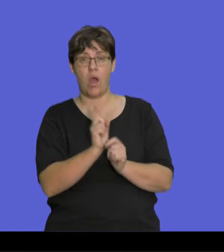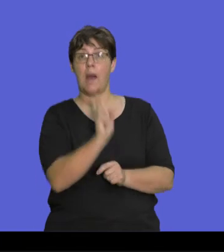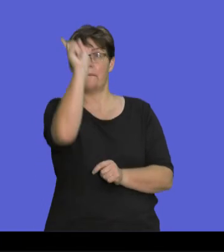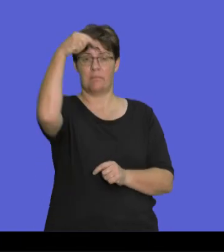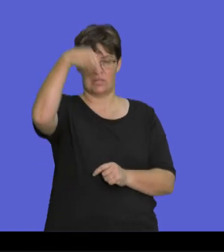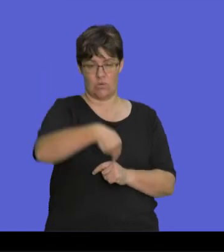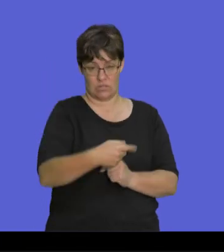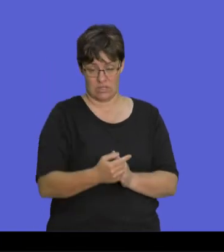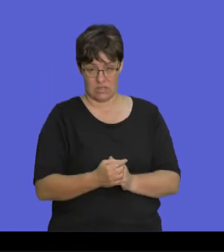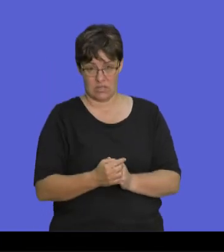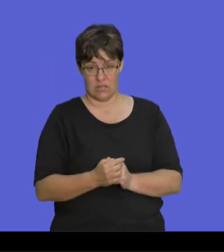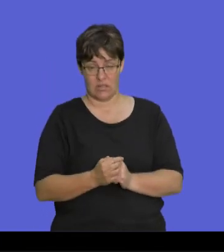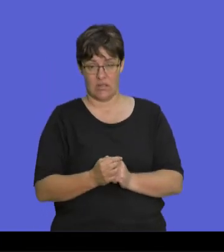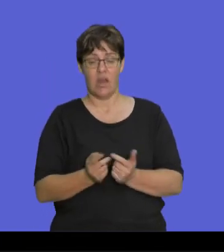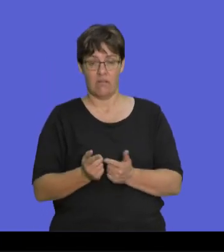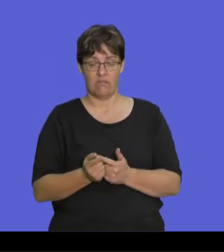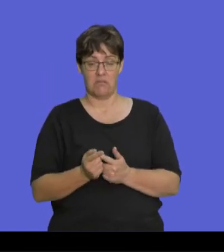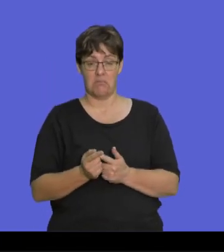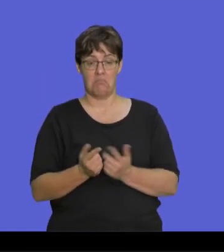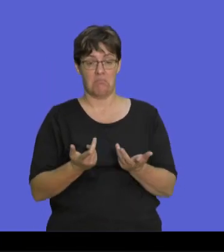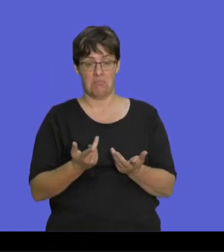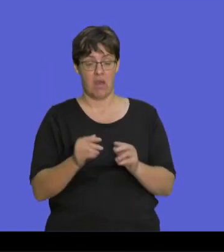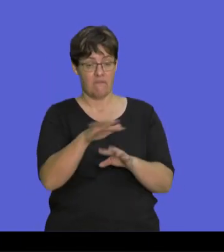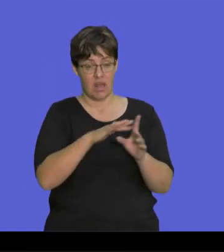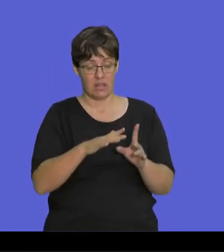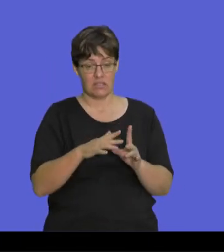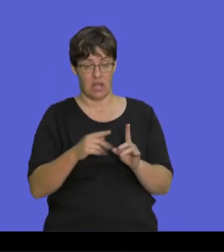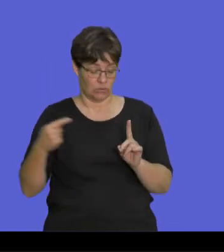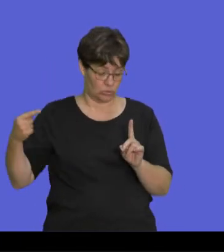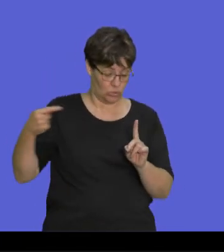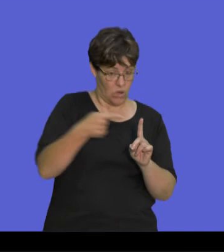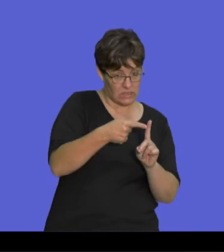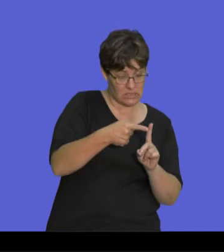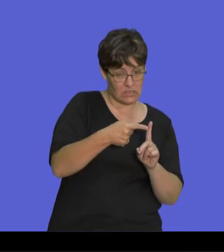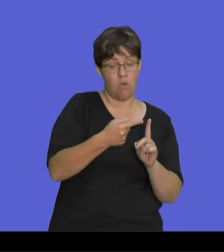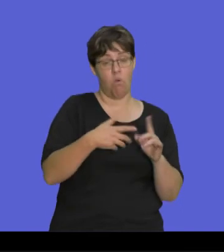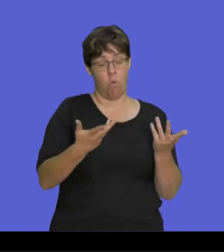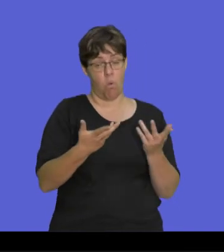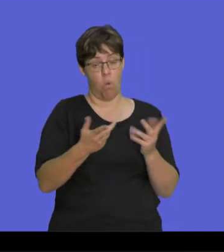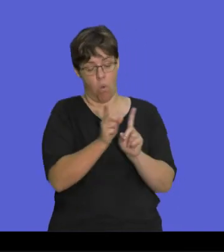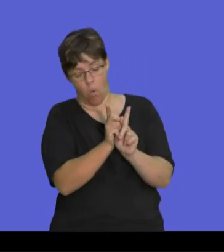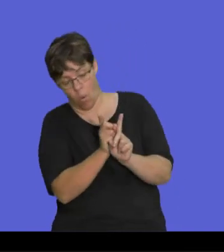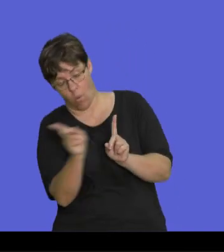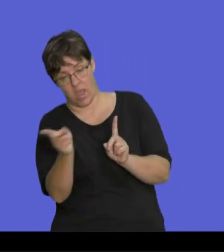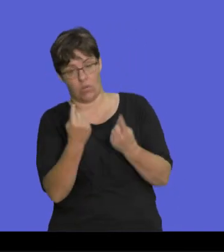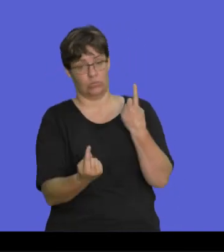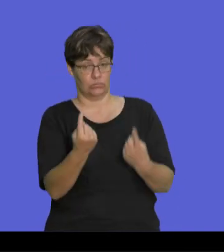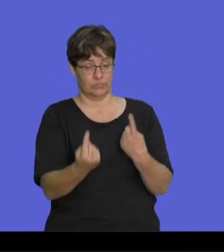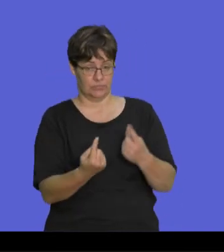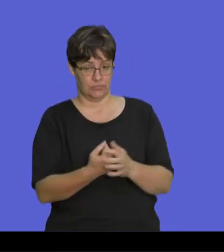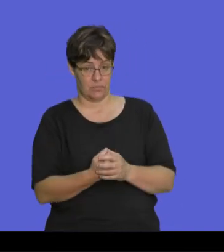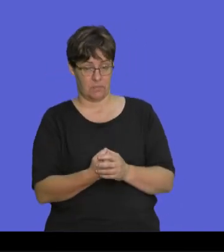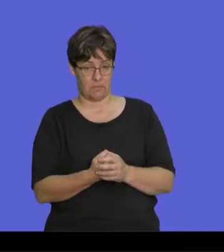the direction of the field, whether it's the field is towards the charge that creates the field or it's away,